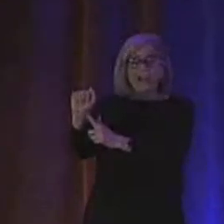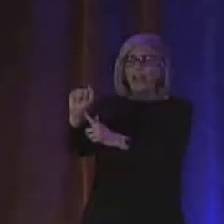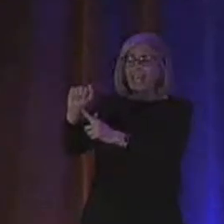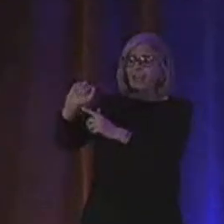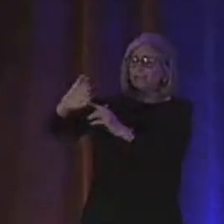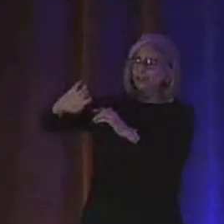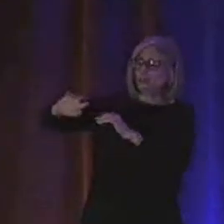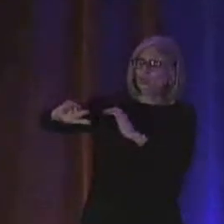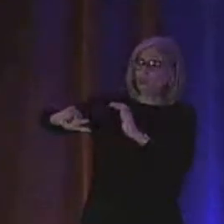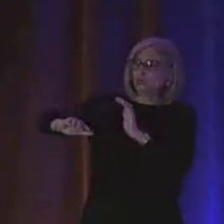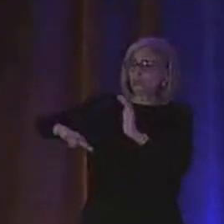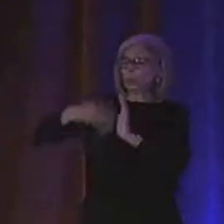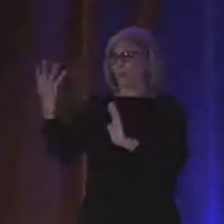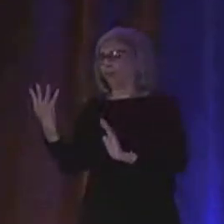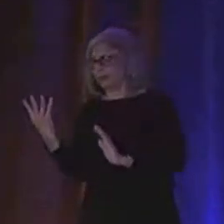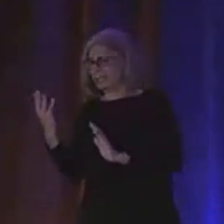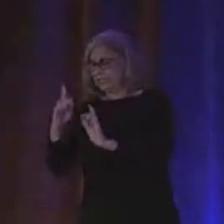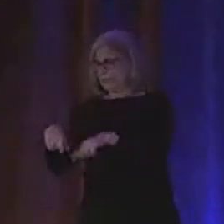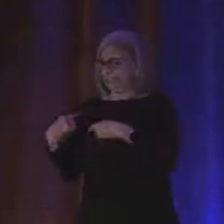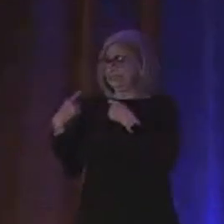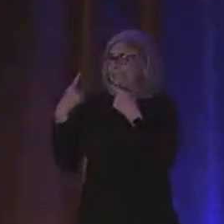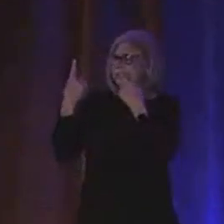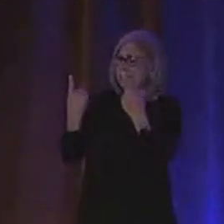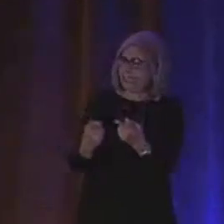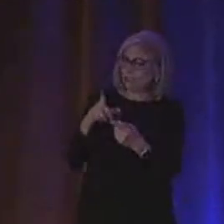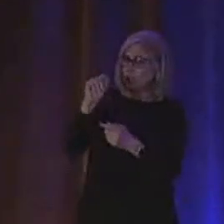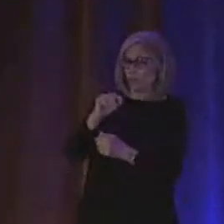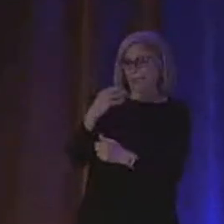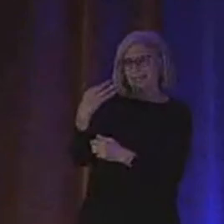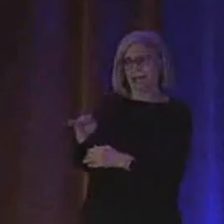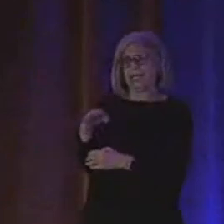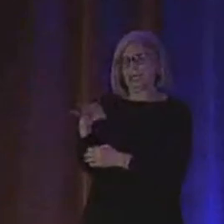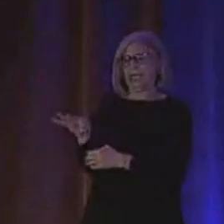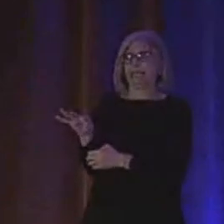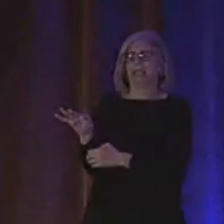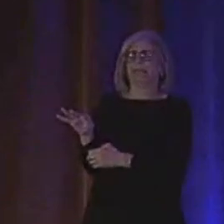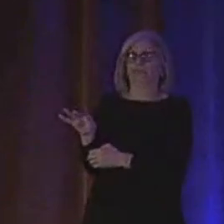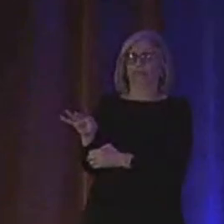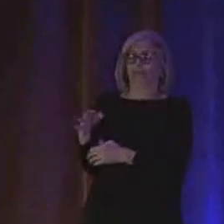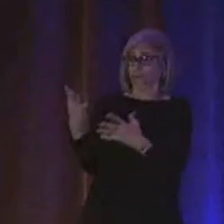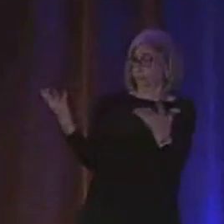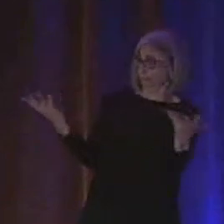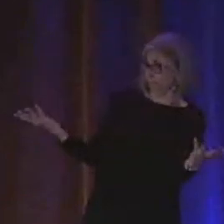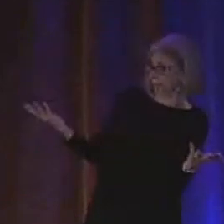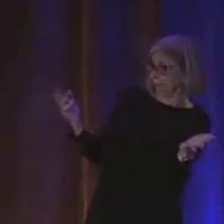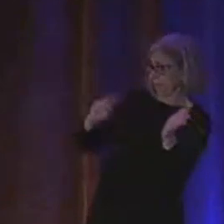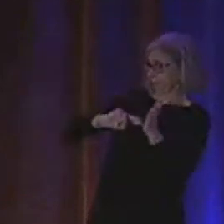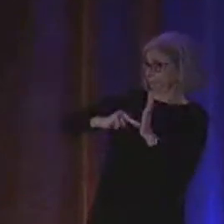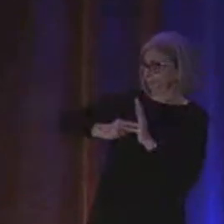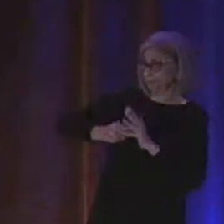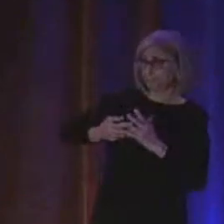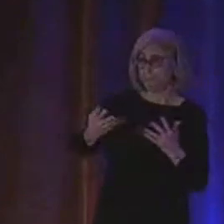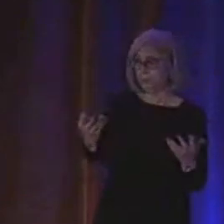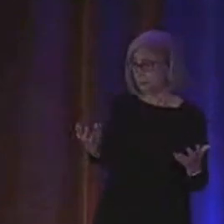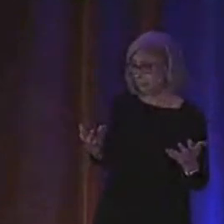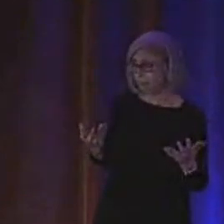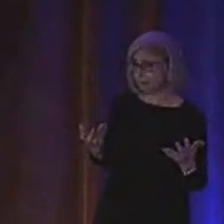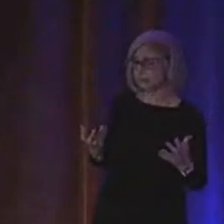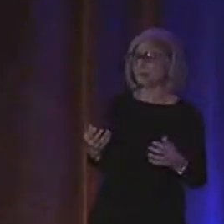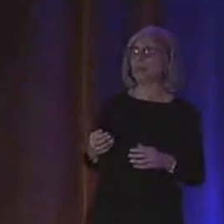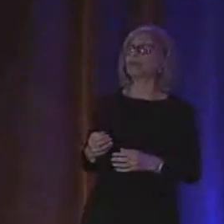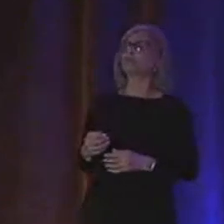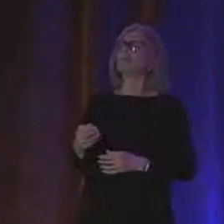quadrupled since 2019. So that means